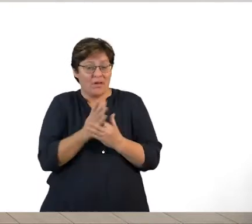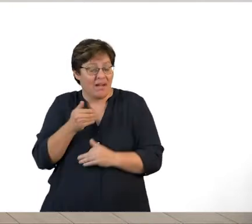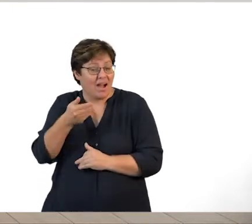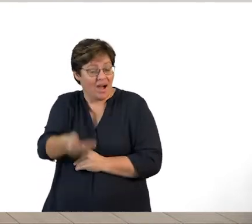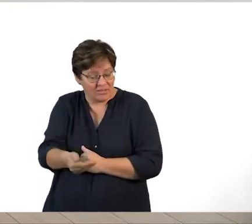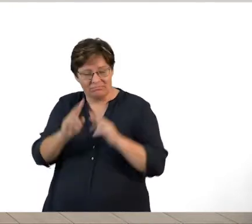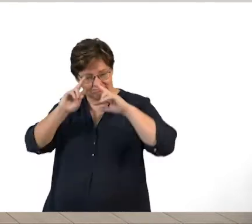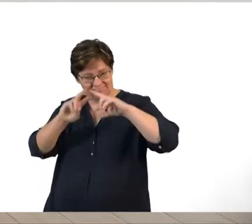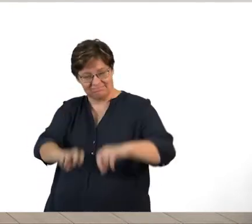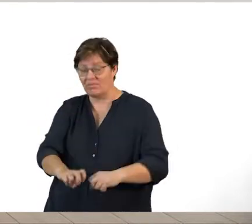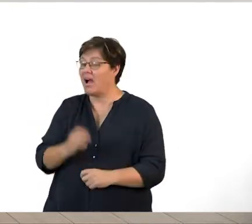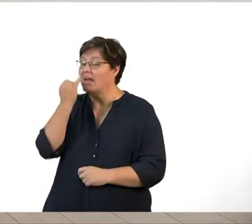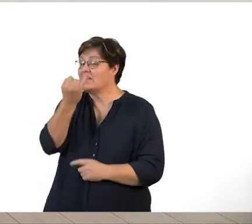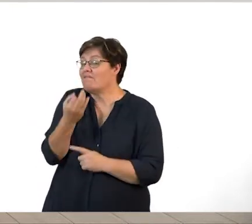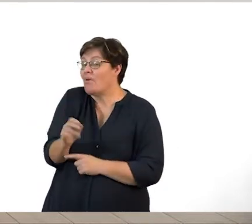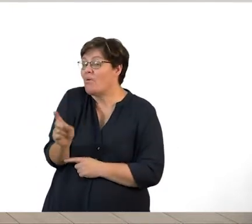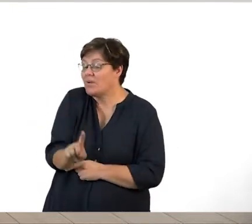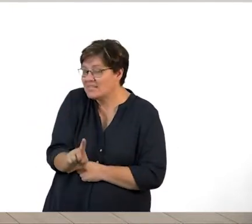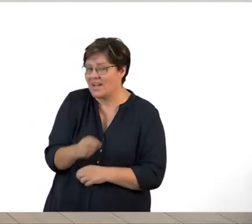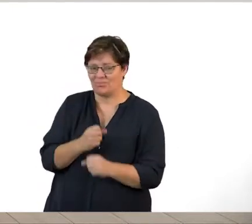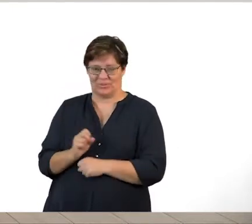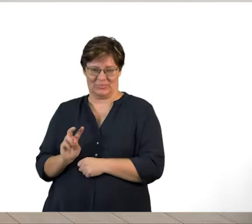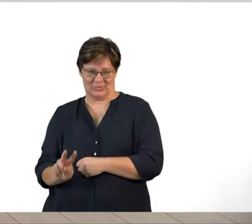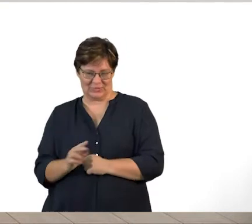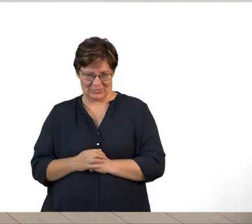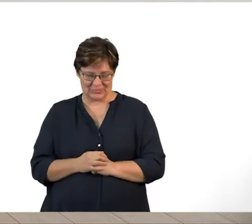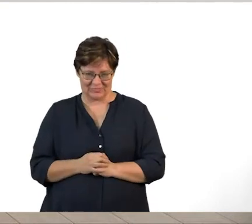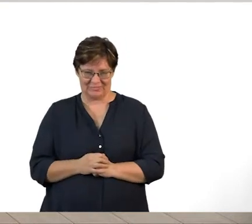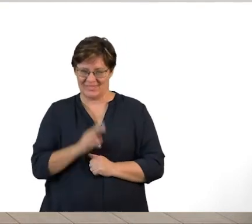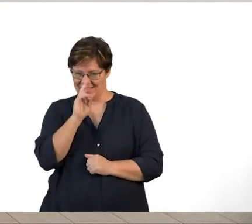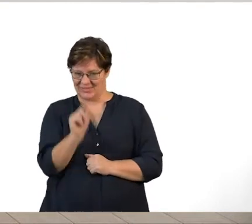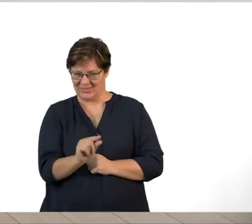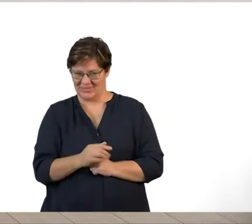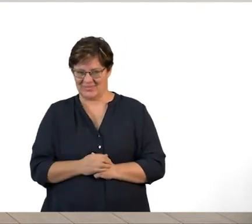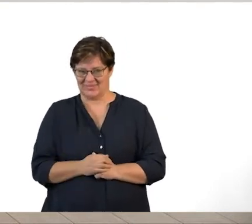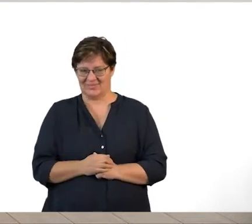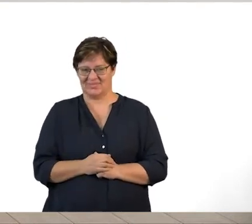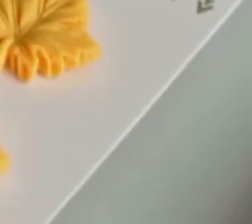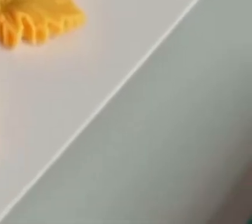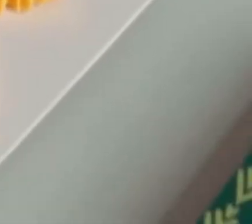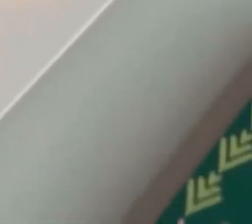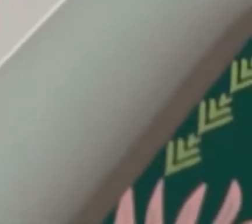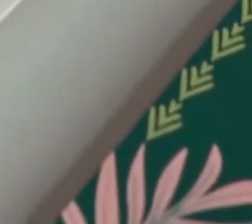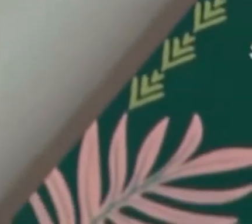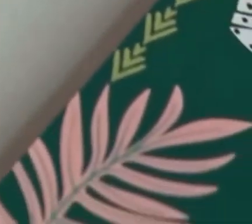the break, we will explore an idea for grade 2. See you soon.